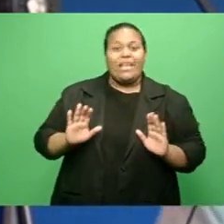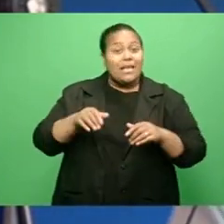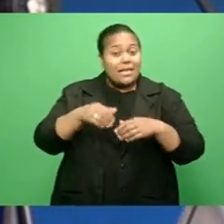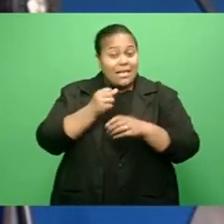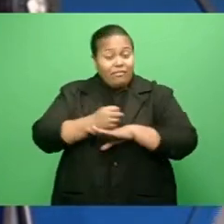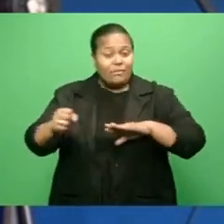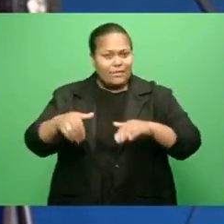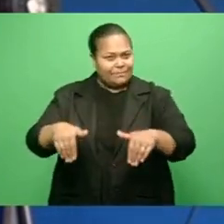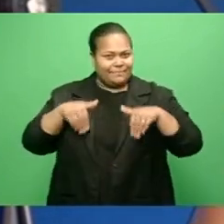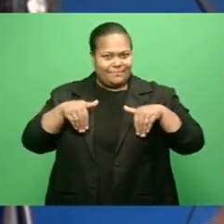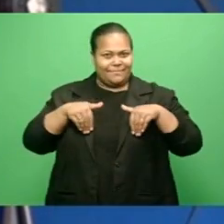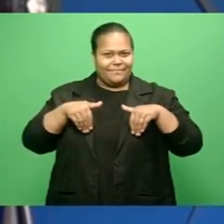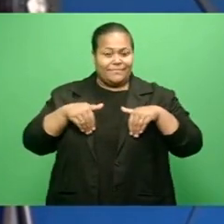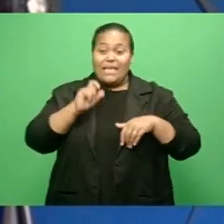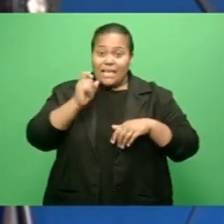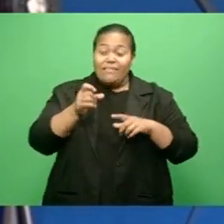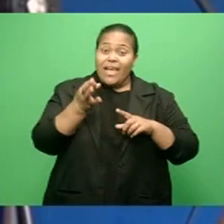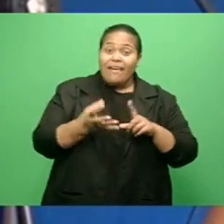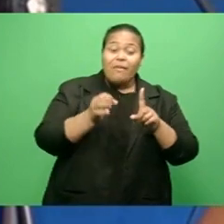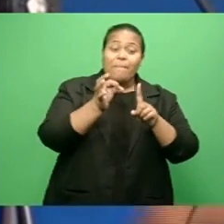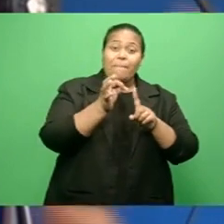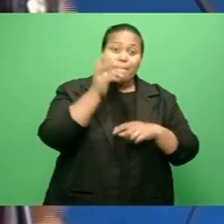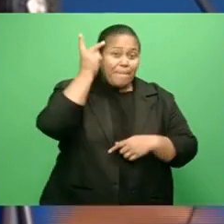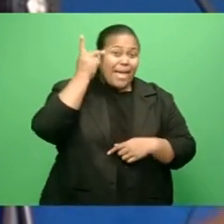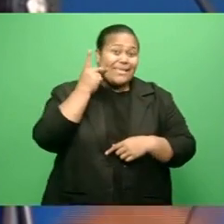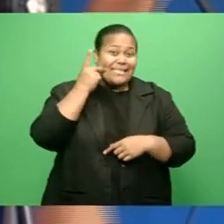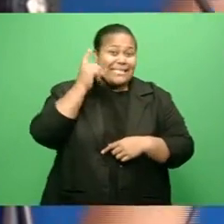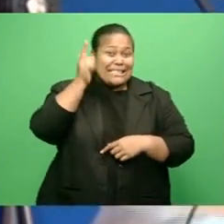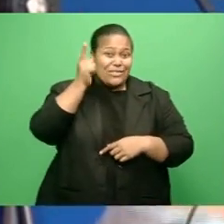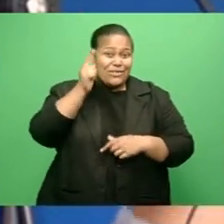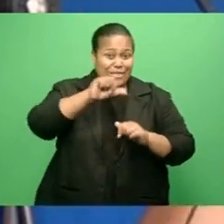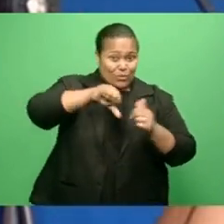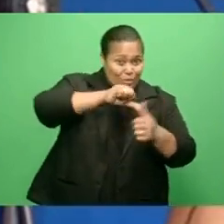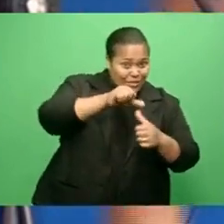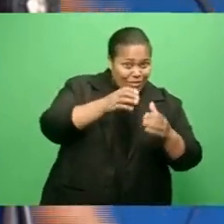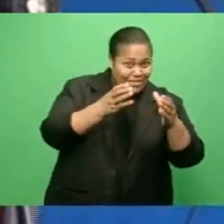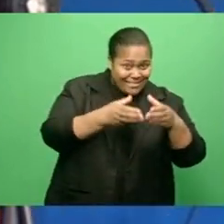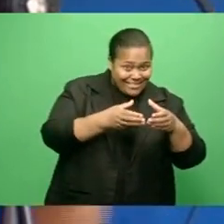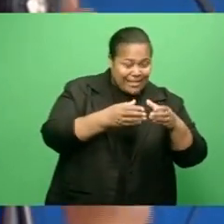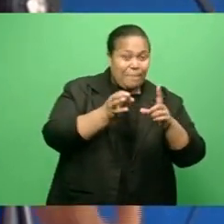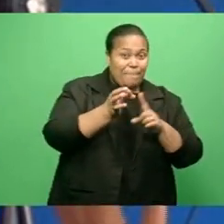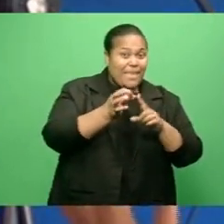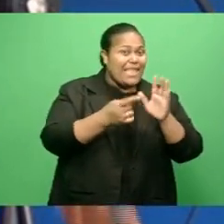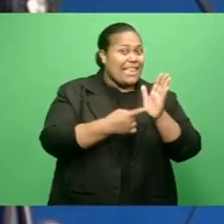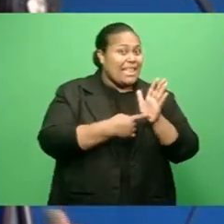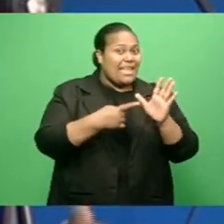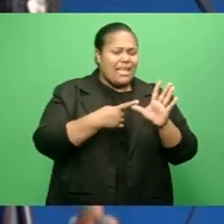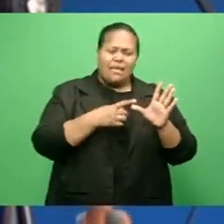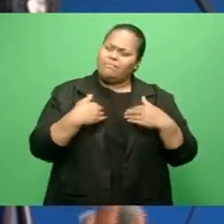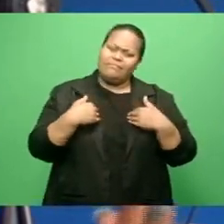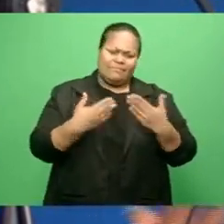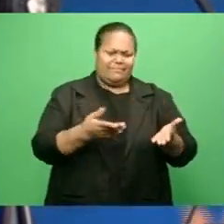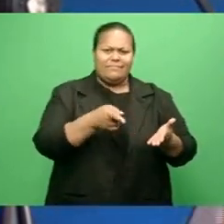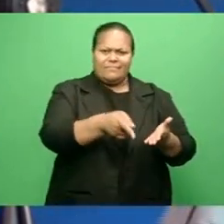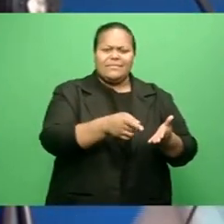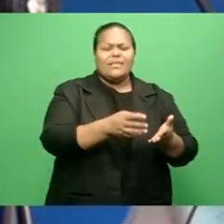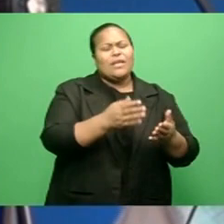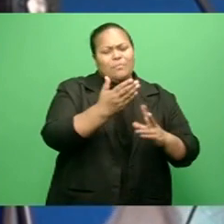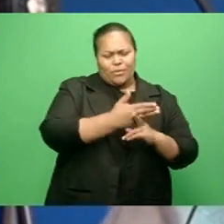have a PTA, and if the PTA decides that parents are going to be levied, that's between the Parent Teachers